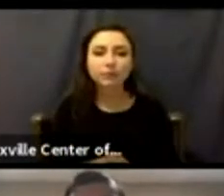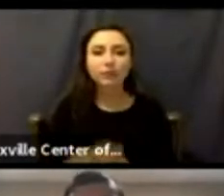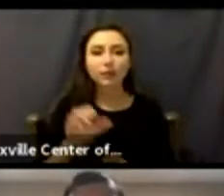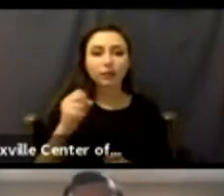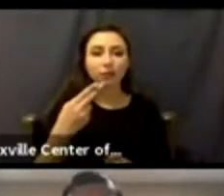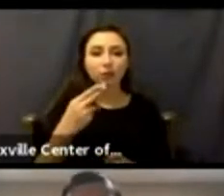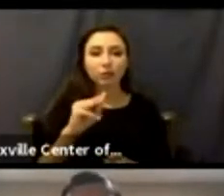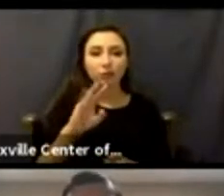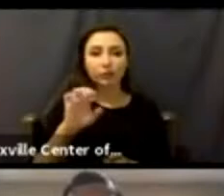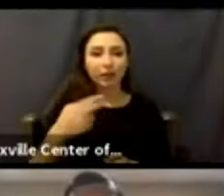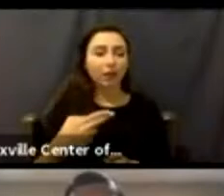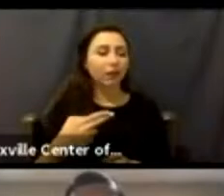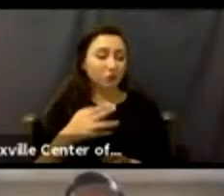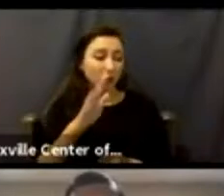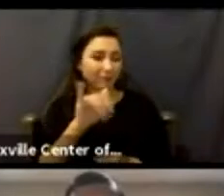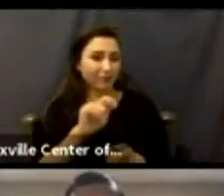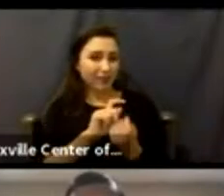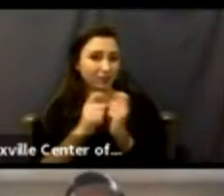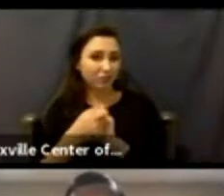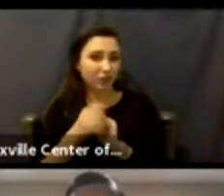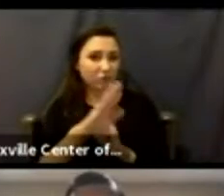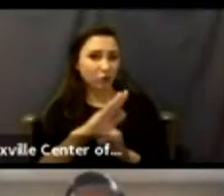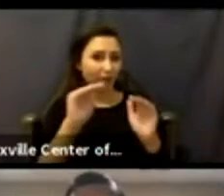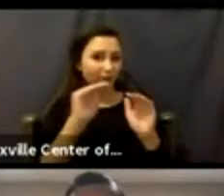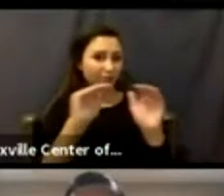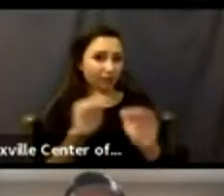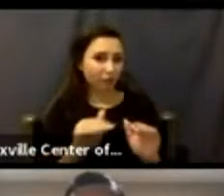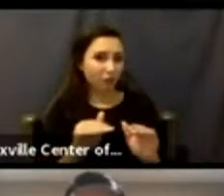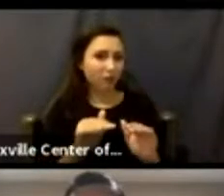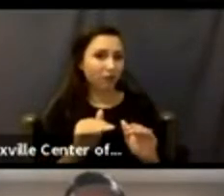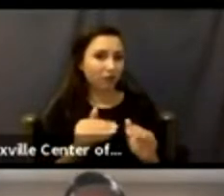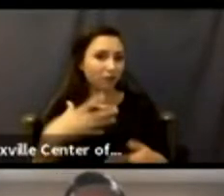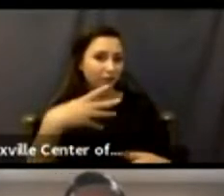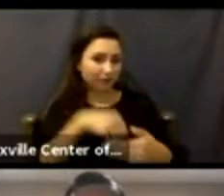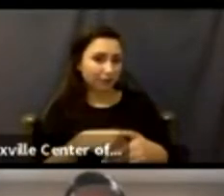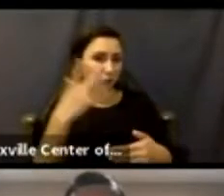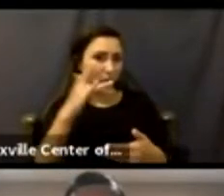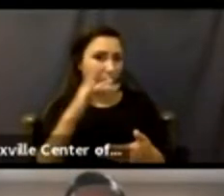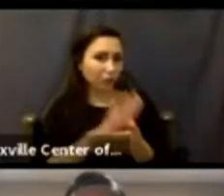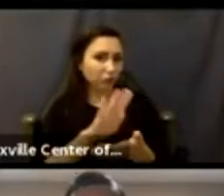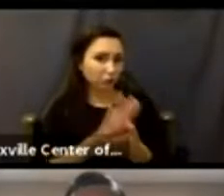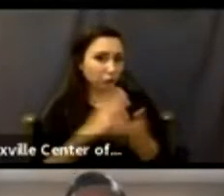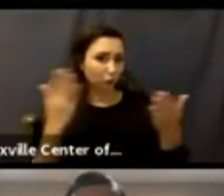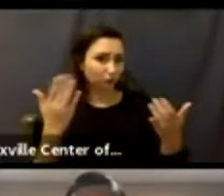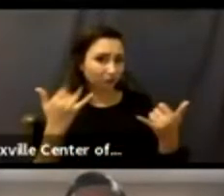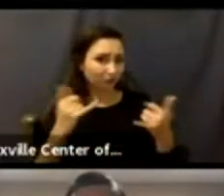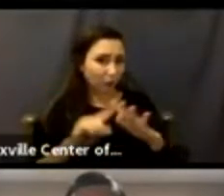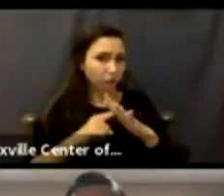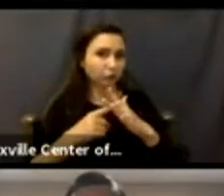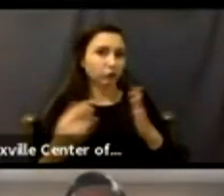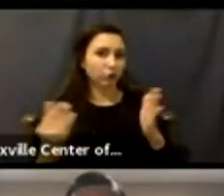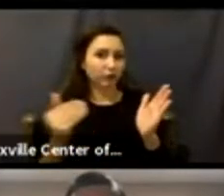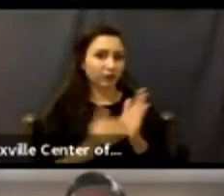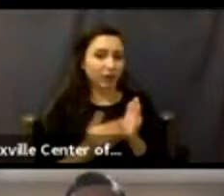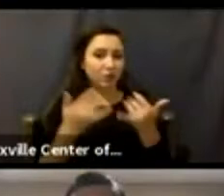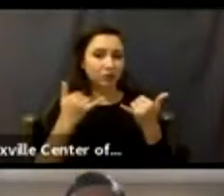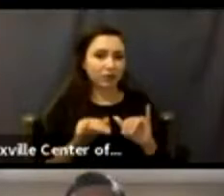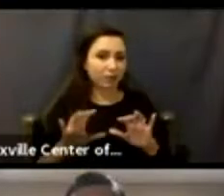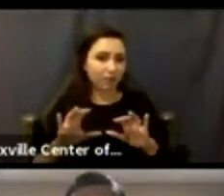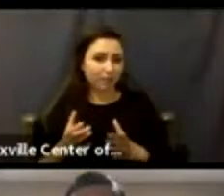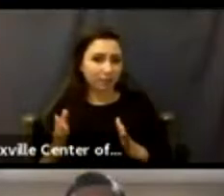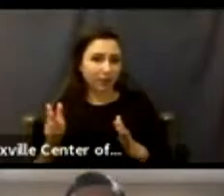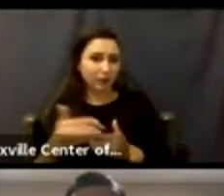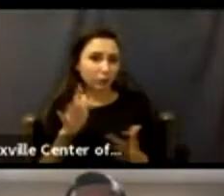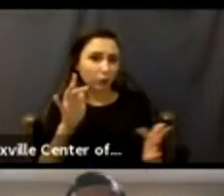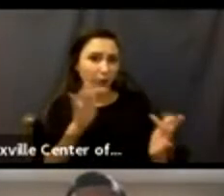back, does this change your level of engagement with them as far as, and are they still doing kind of that classroom contact